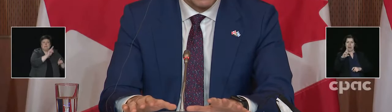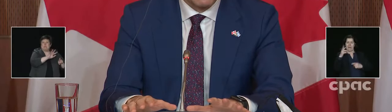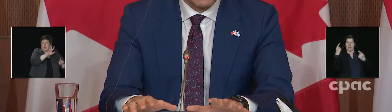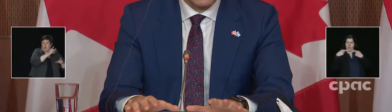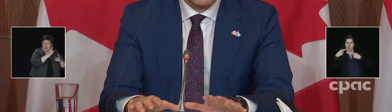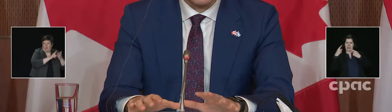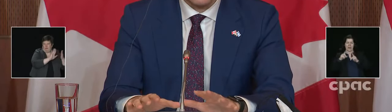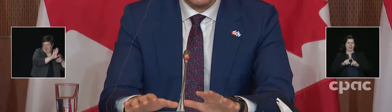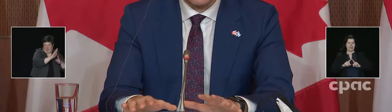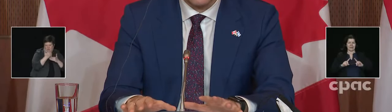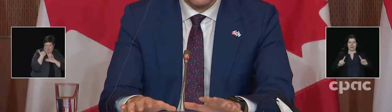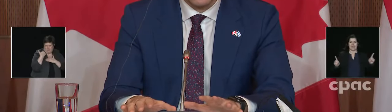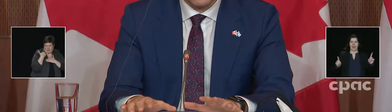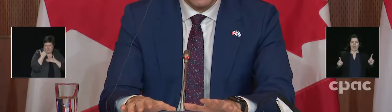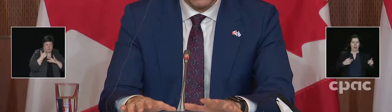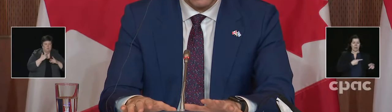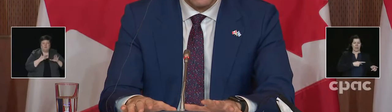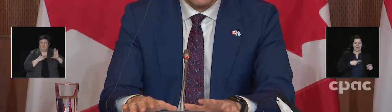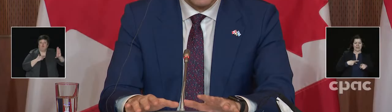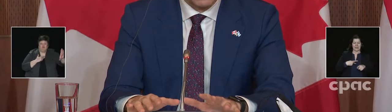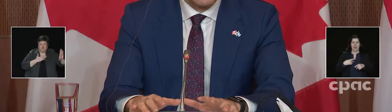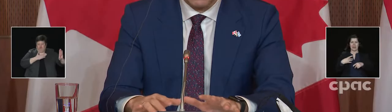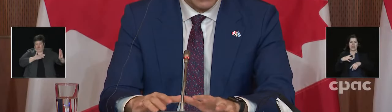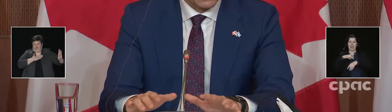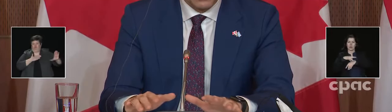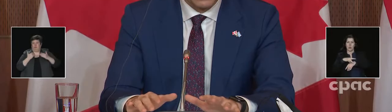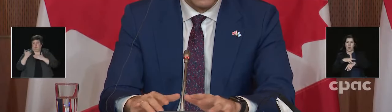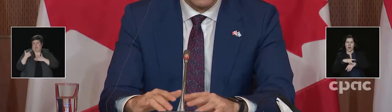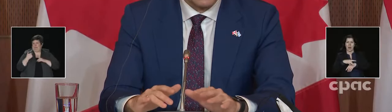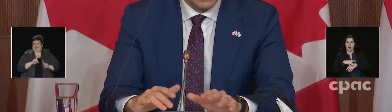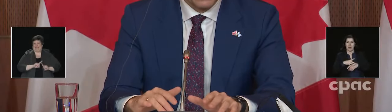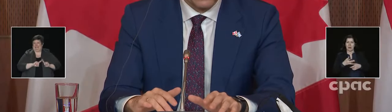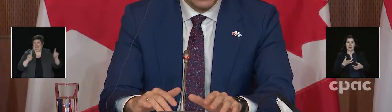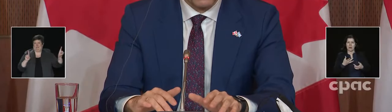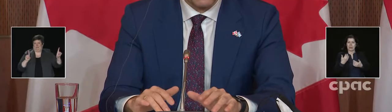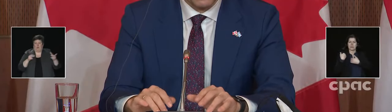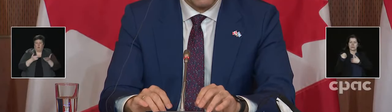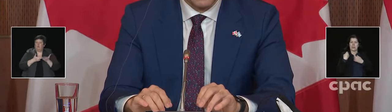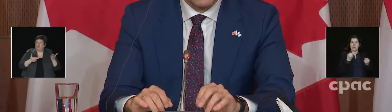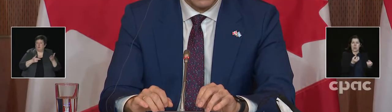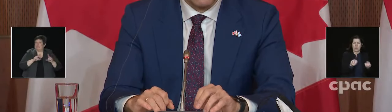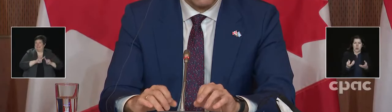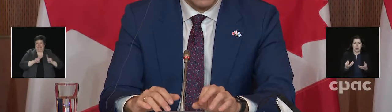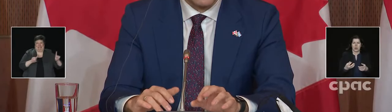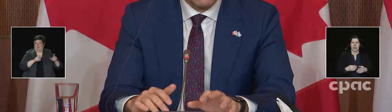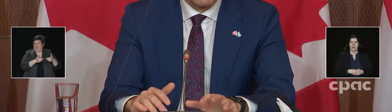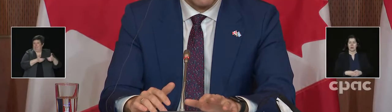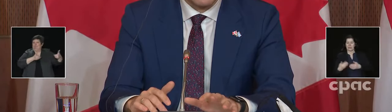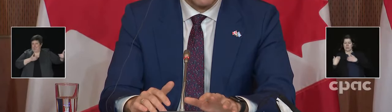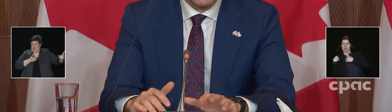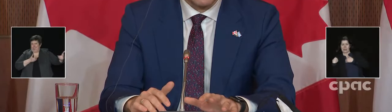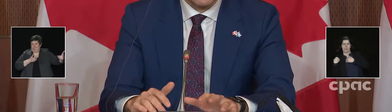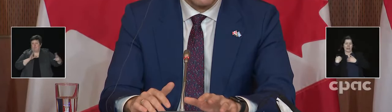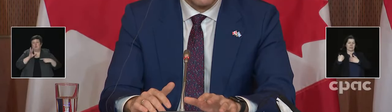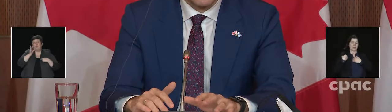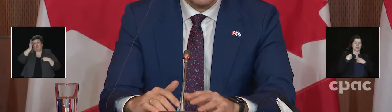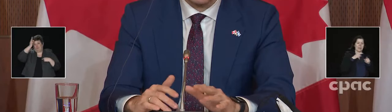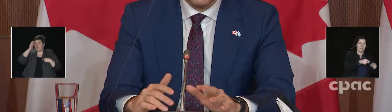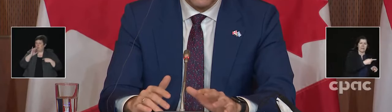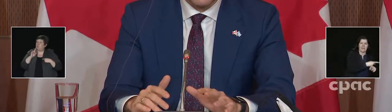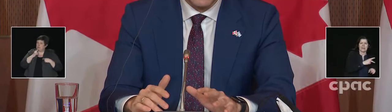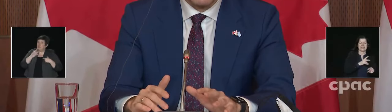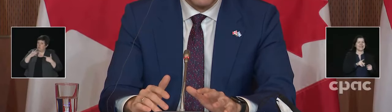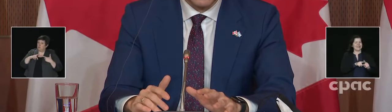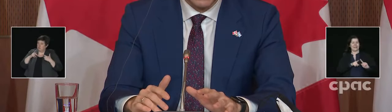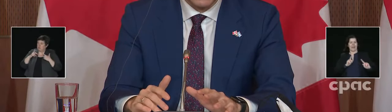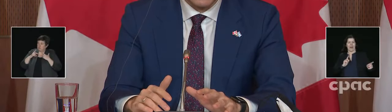different responsibilities, different resources, and each of us at the federal or provincial level take our responsibilities seriously.